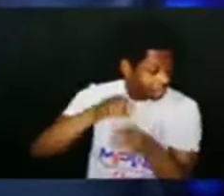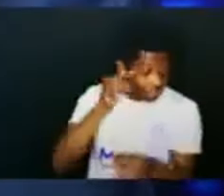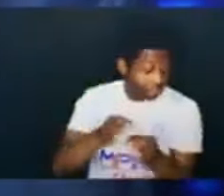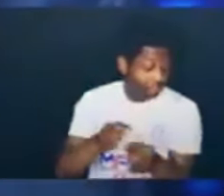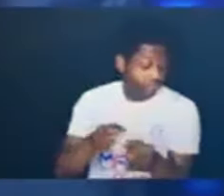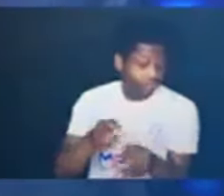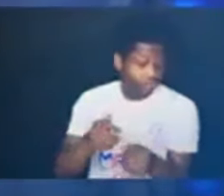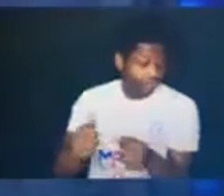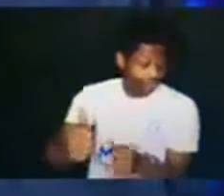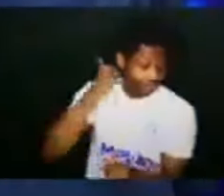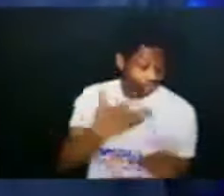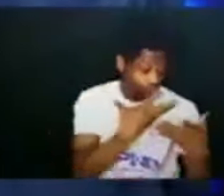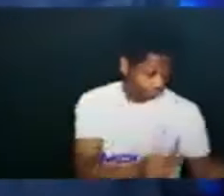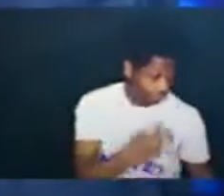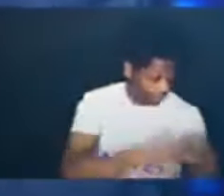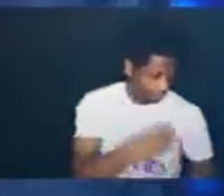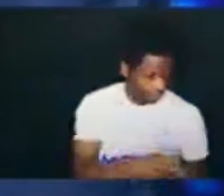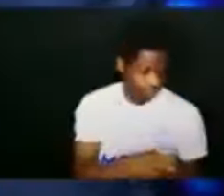up